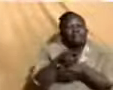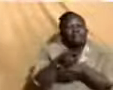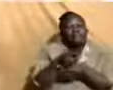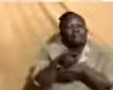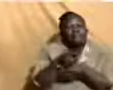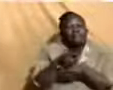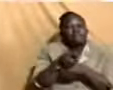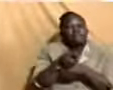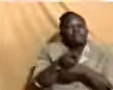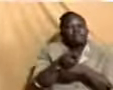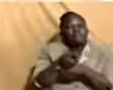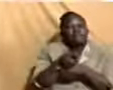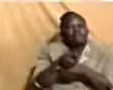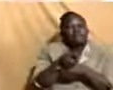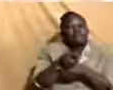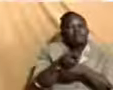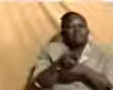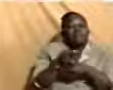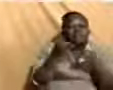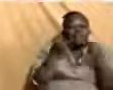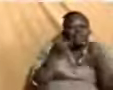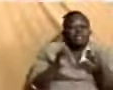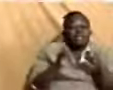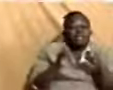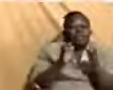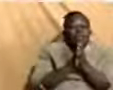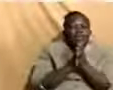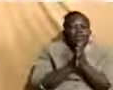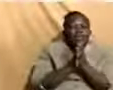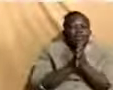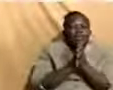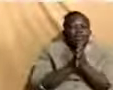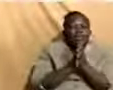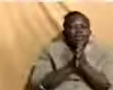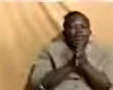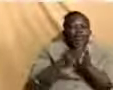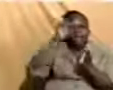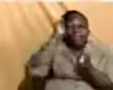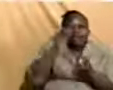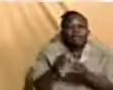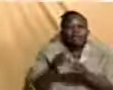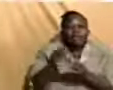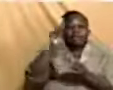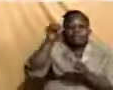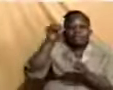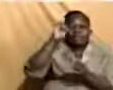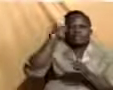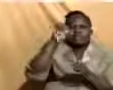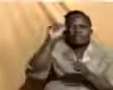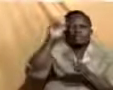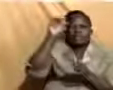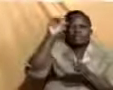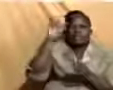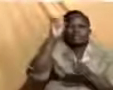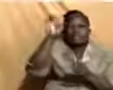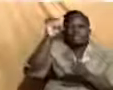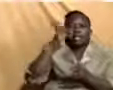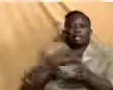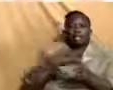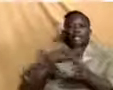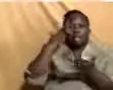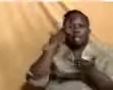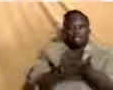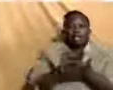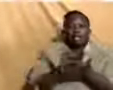It was decided, well, at least the lead judgment in the Court of Appeal was by Patrick Kiage. I've read through the case, and I believe